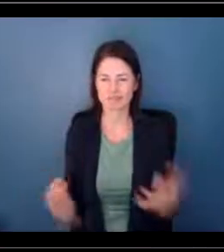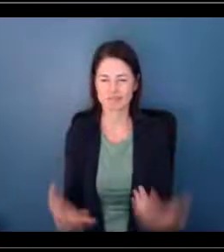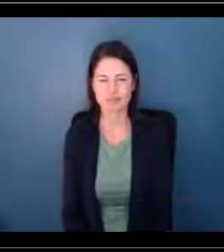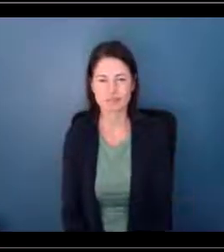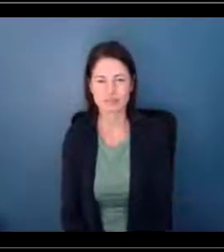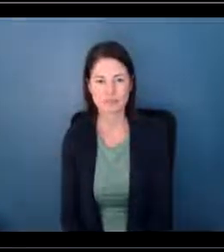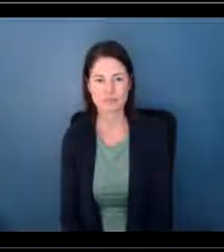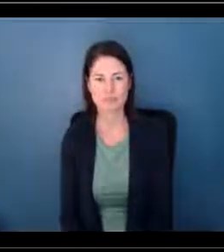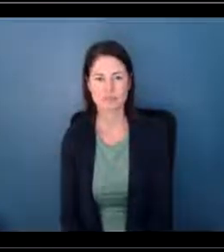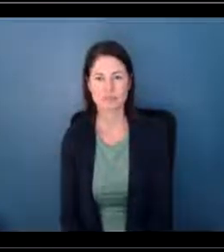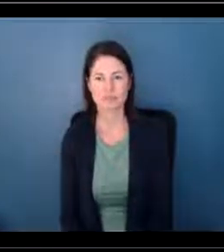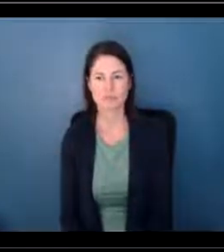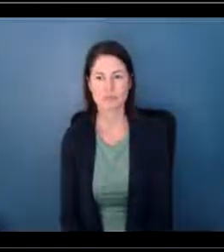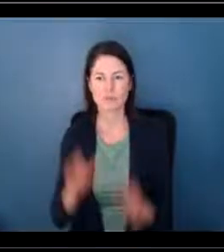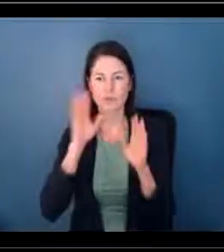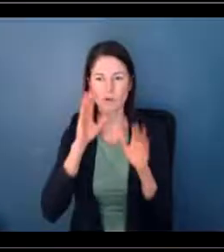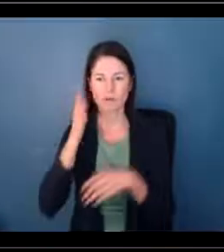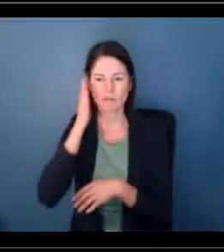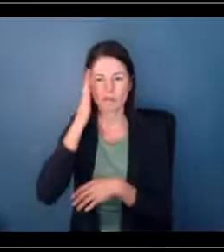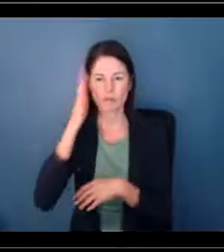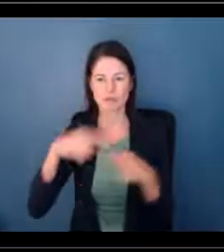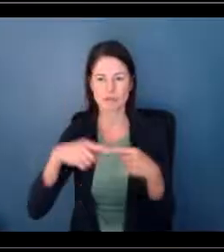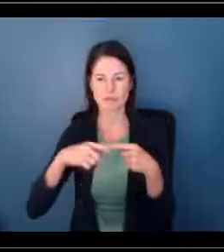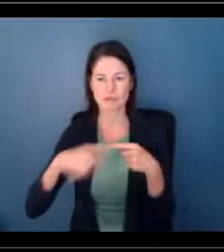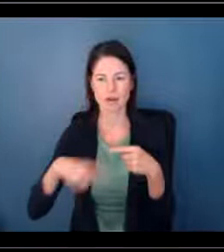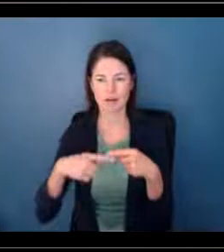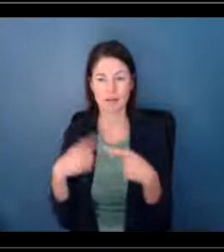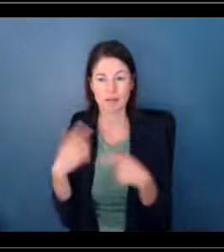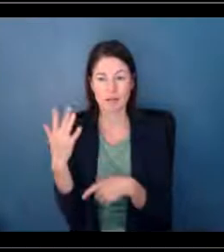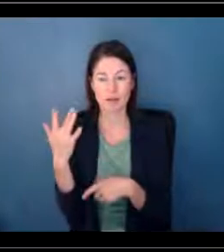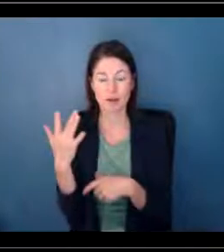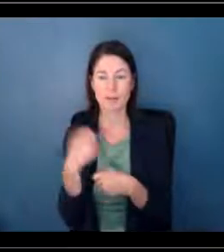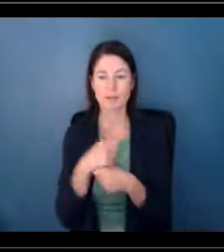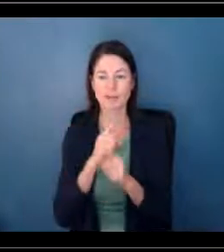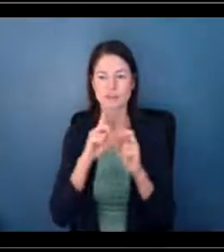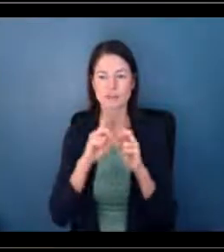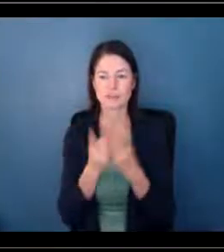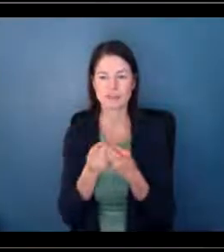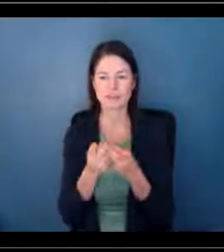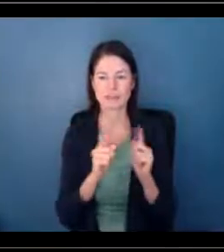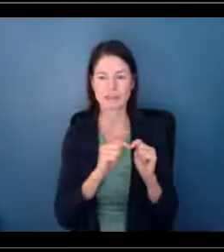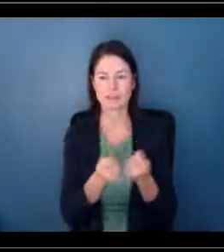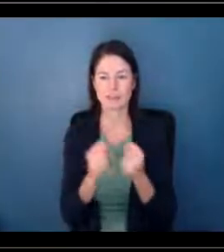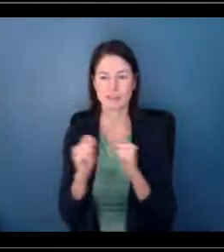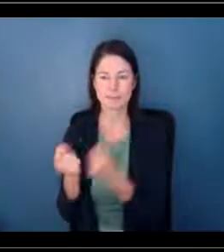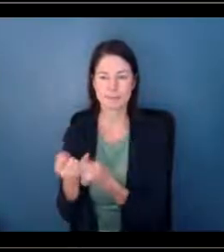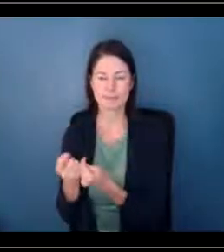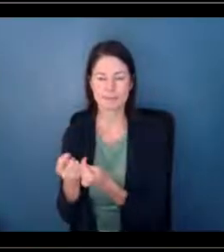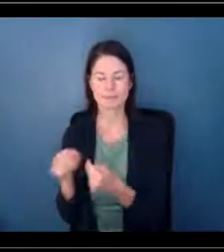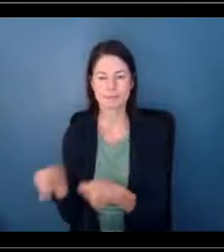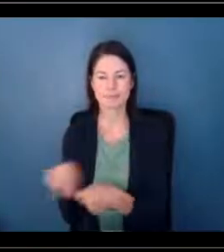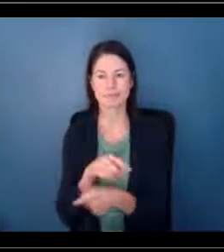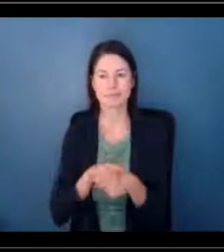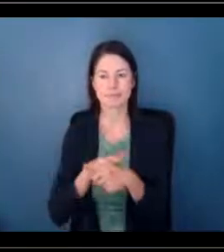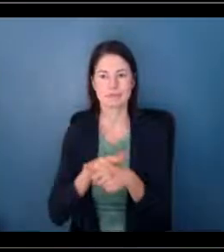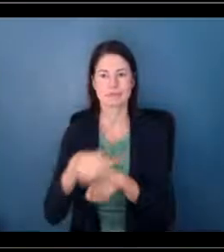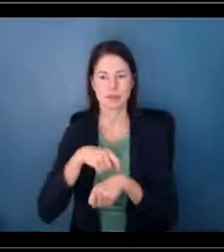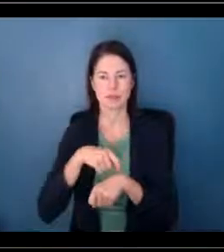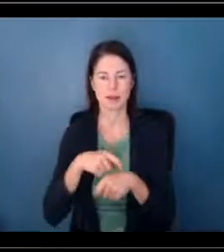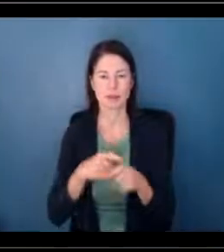future cycles, because we just want to make sure that we're giving our district teams the most amount of time to be able to put together